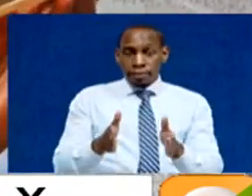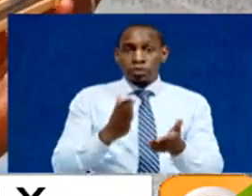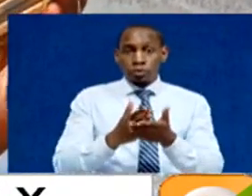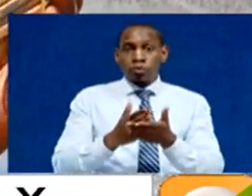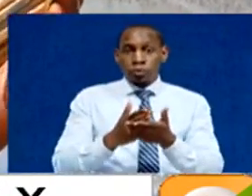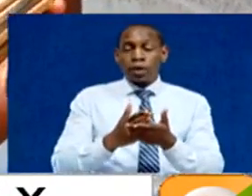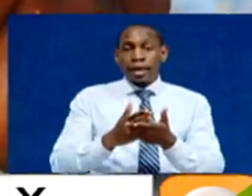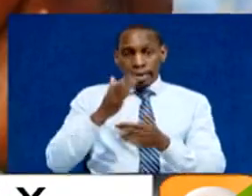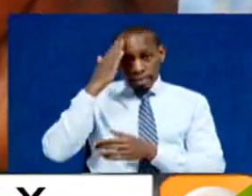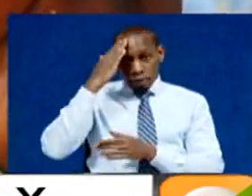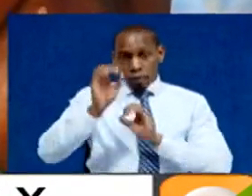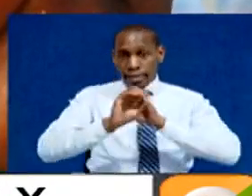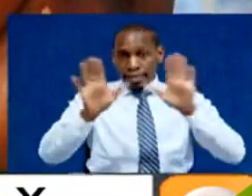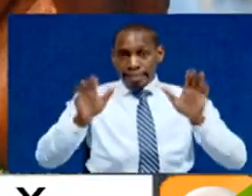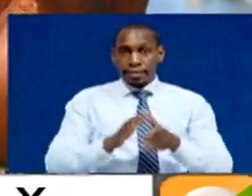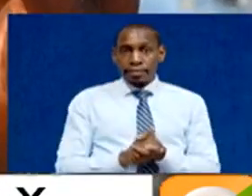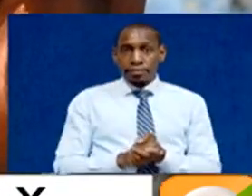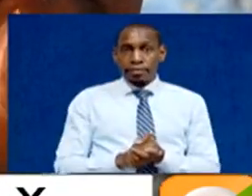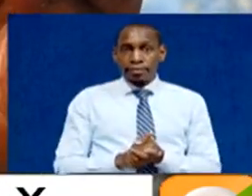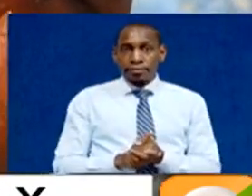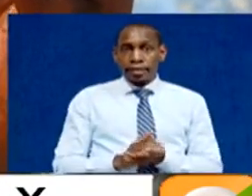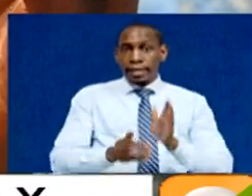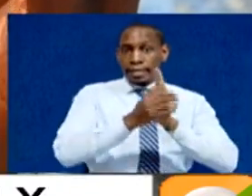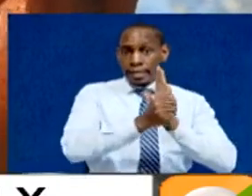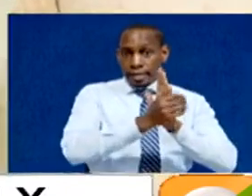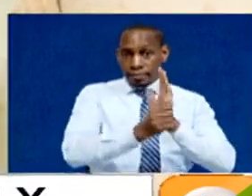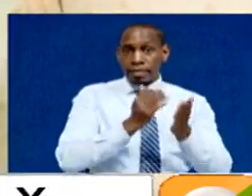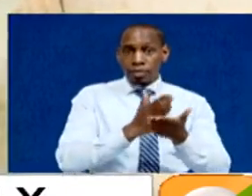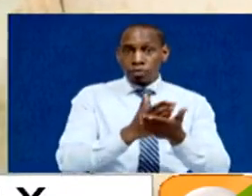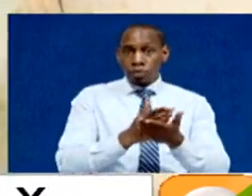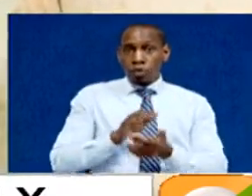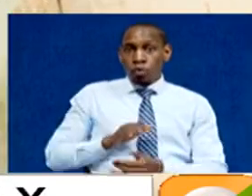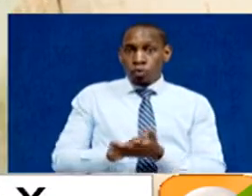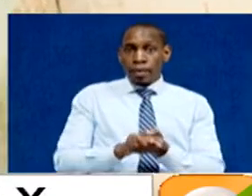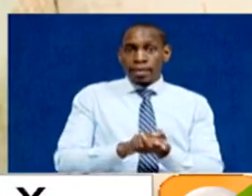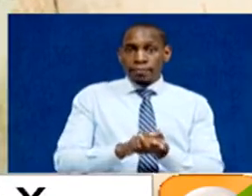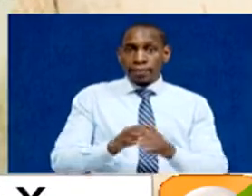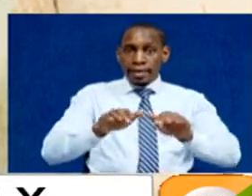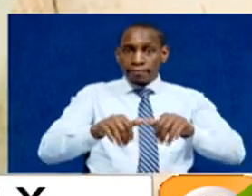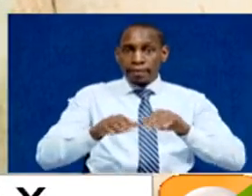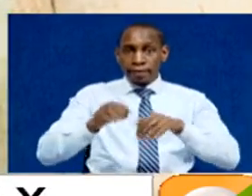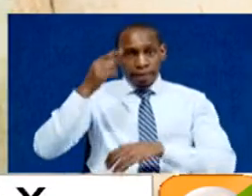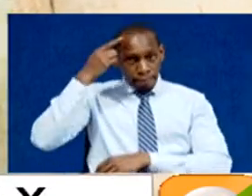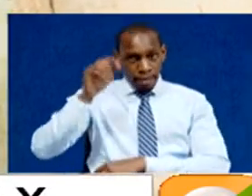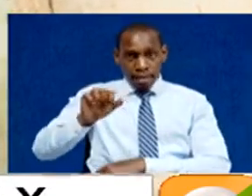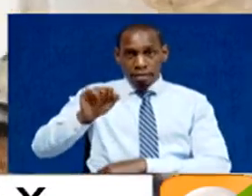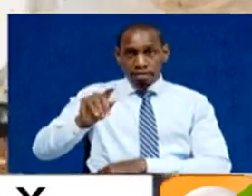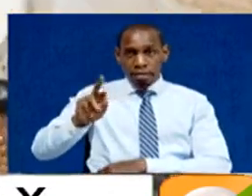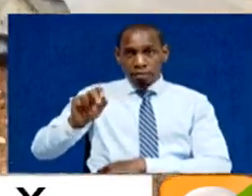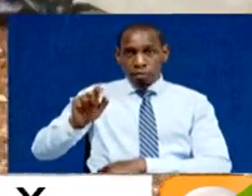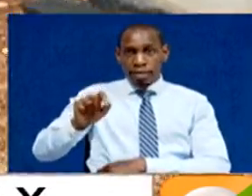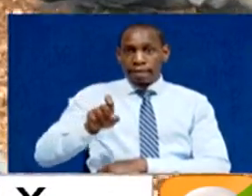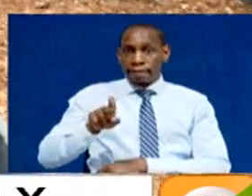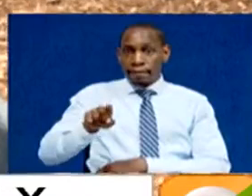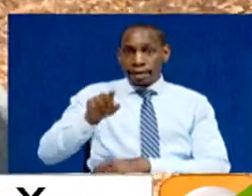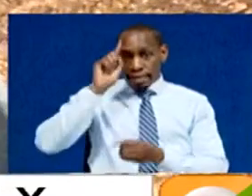has known too well. An entomologist by profession, Jennifer rears the black soldier fly, primarily for its